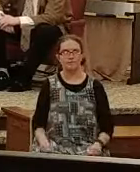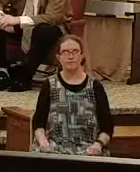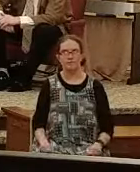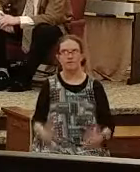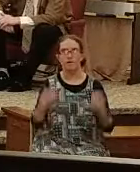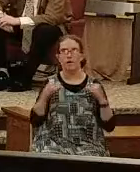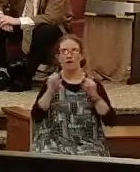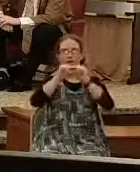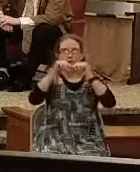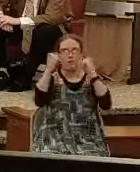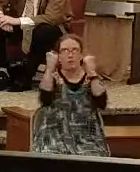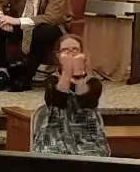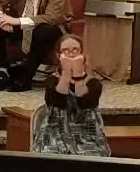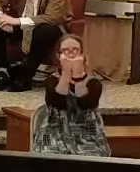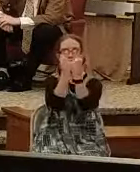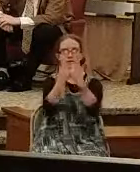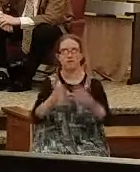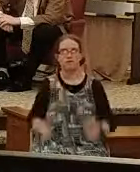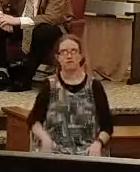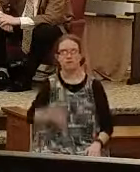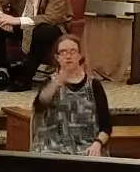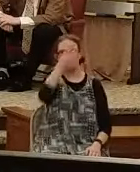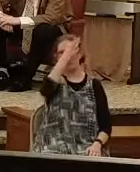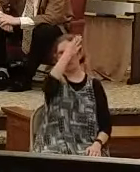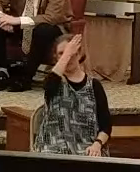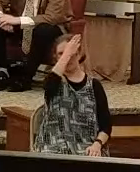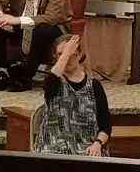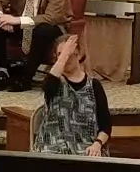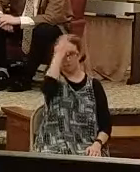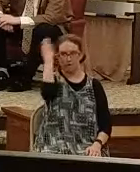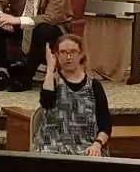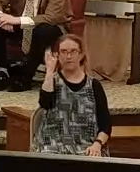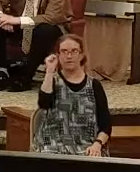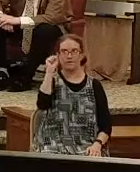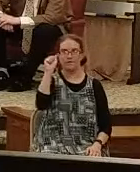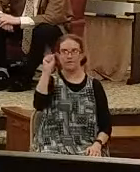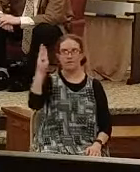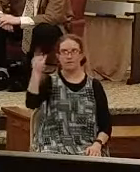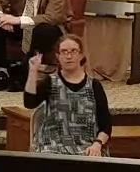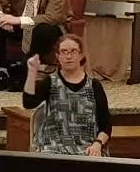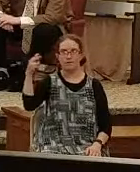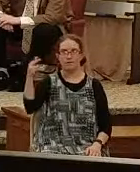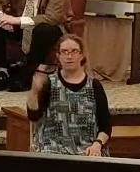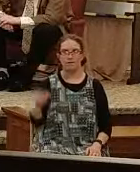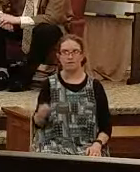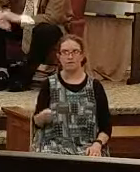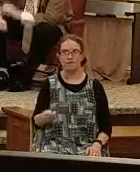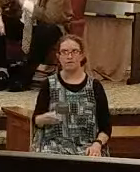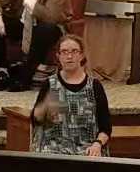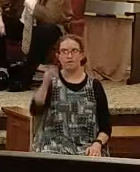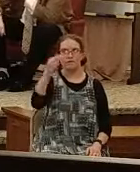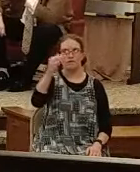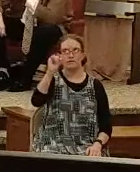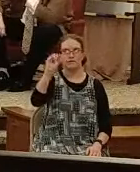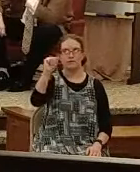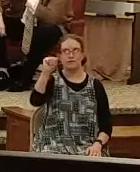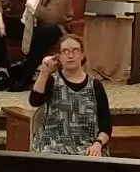We had groups, Black Sabbath. We had Chicago, we